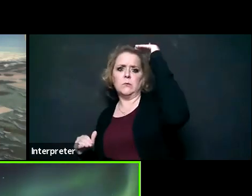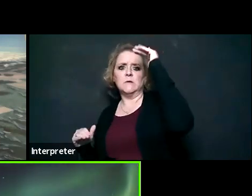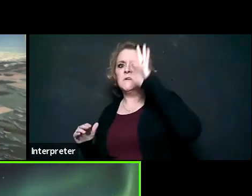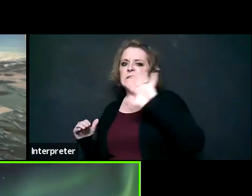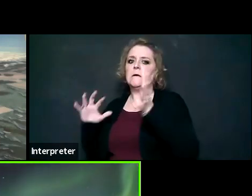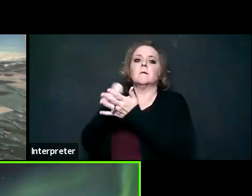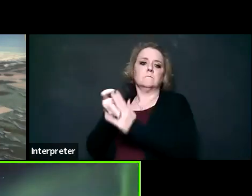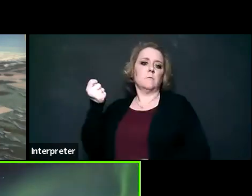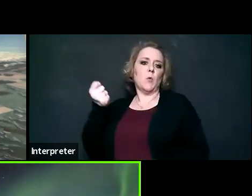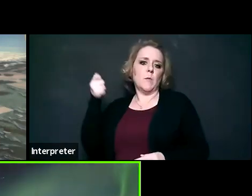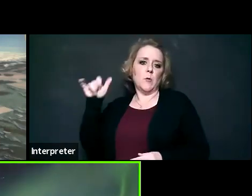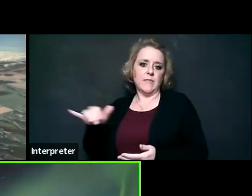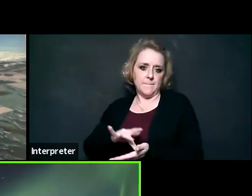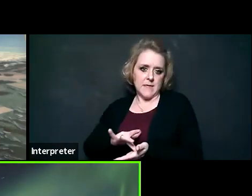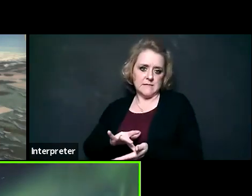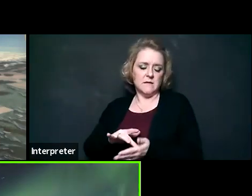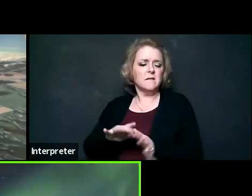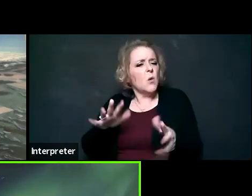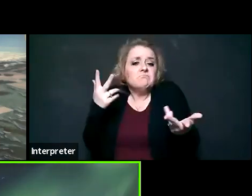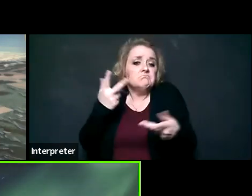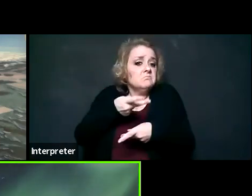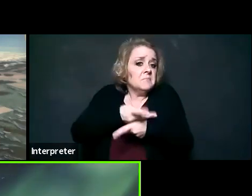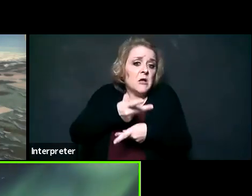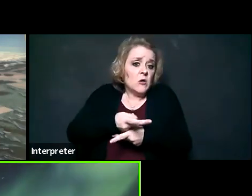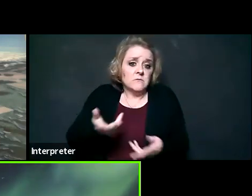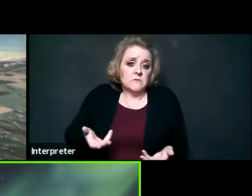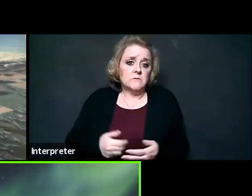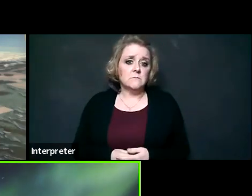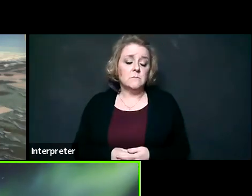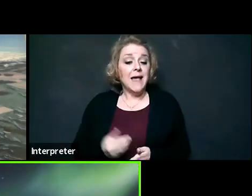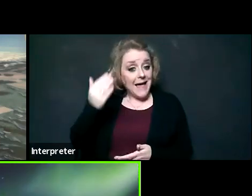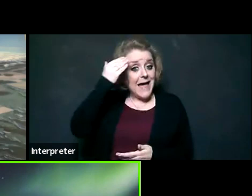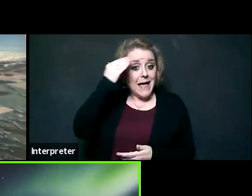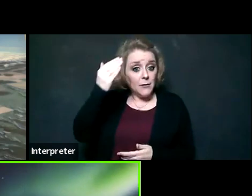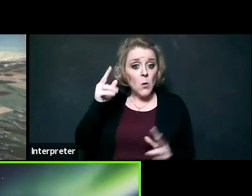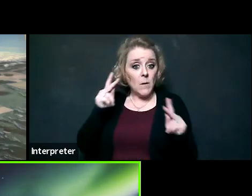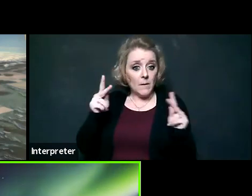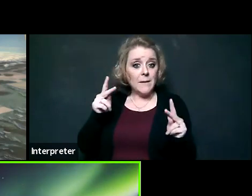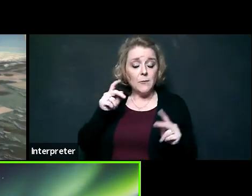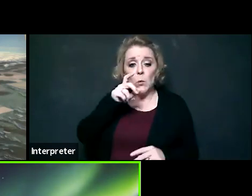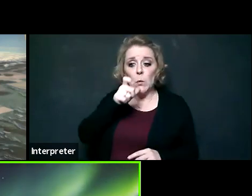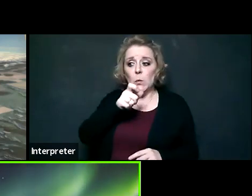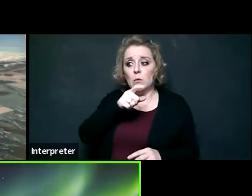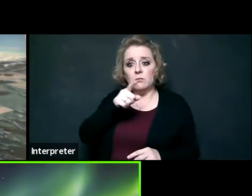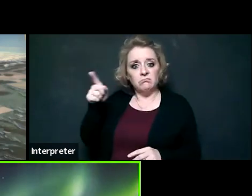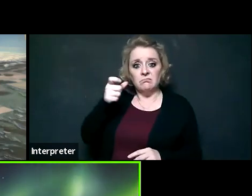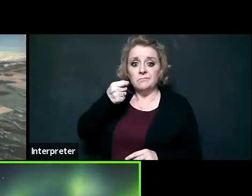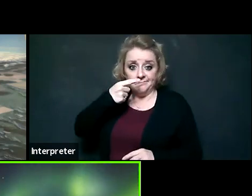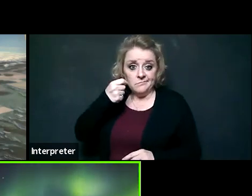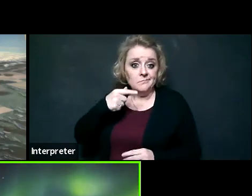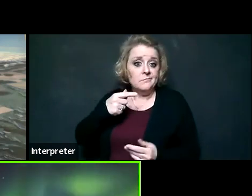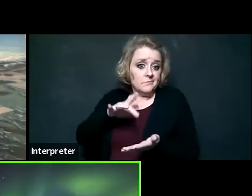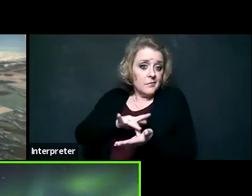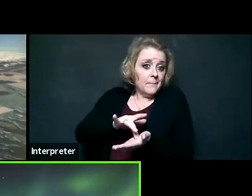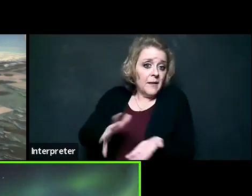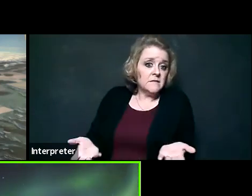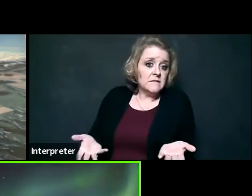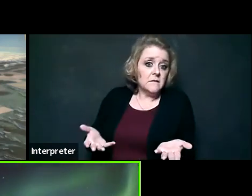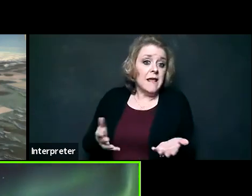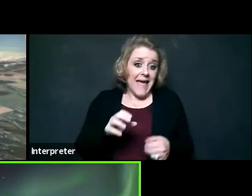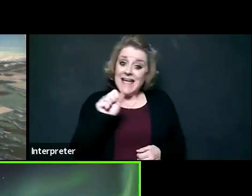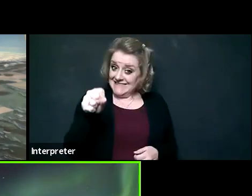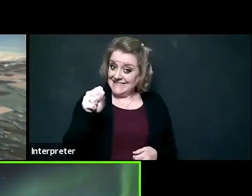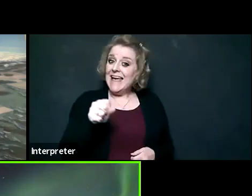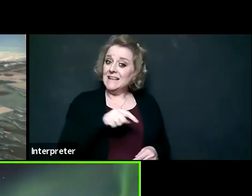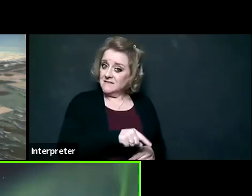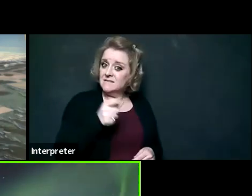is that be cautious. I know there are healthcare workers out there, people I know that started their own prescriptions, and we do use it in kids. It's